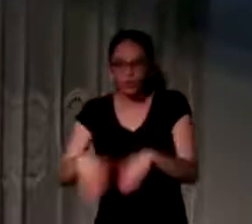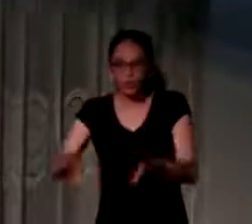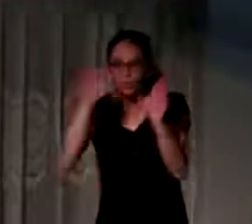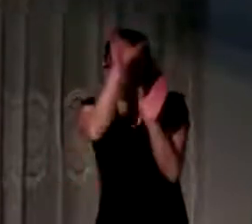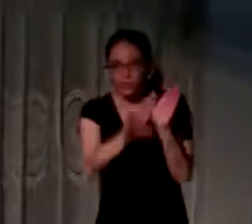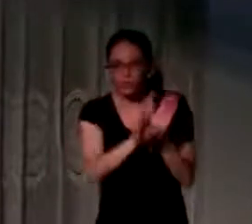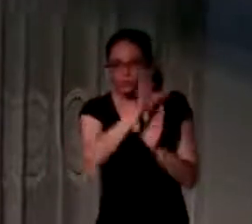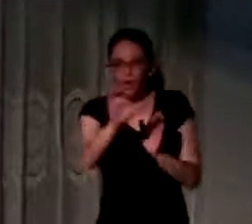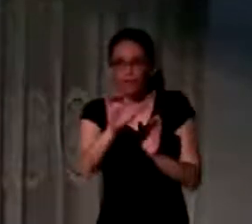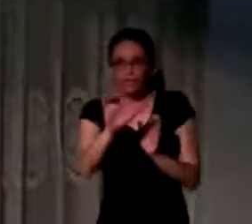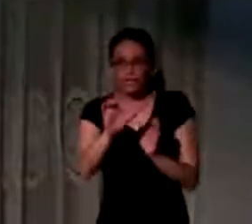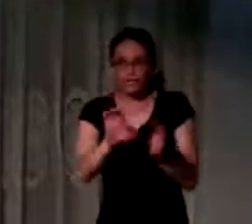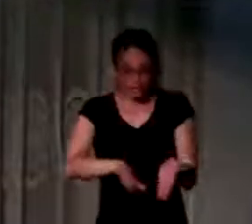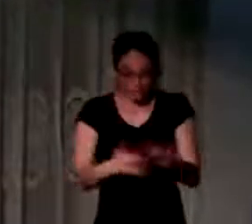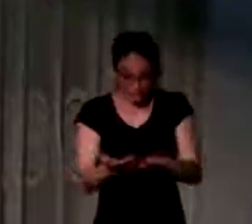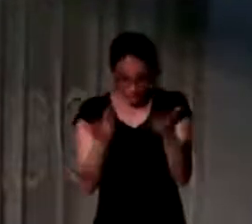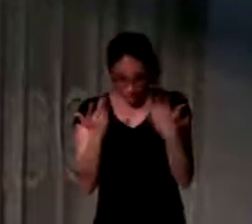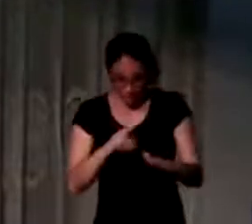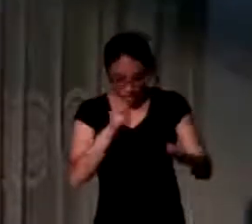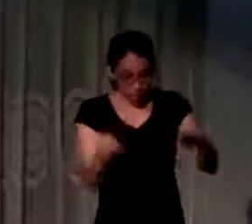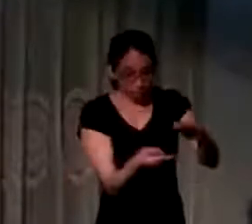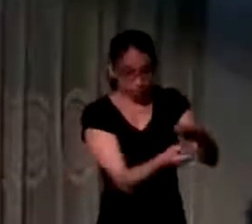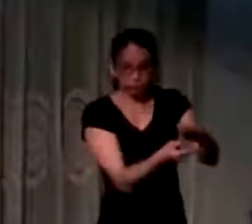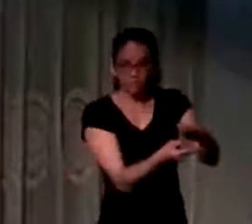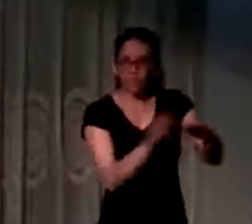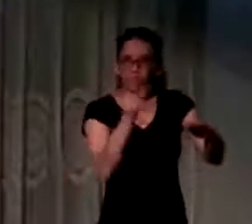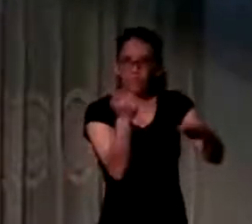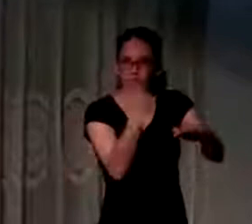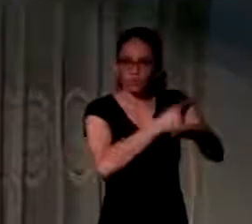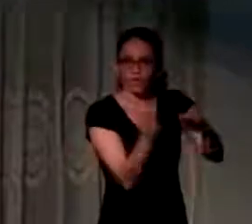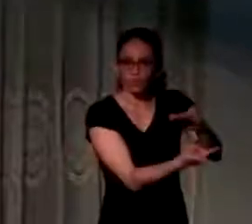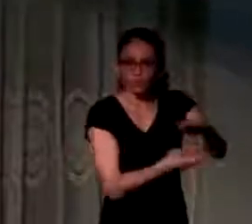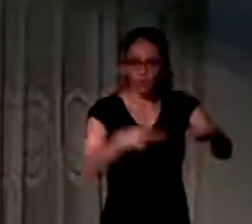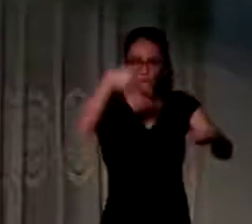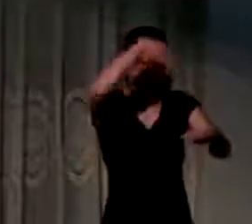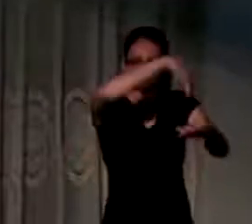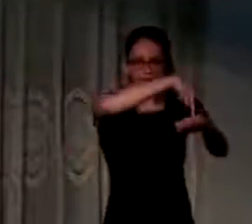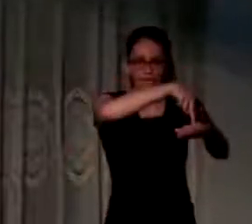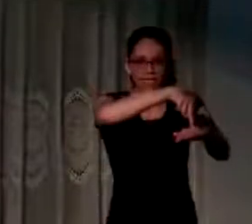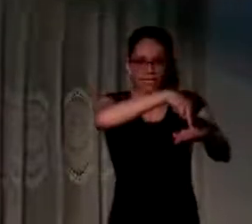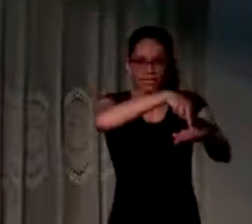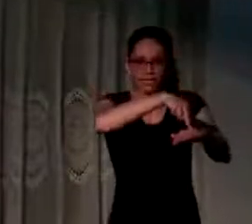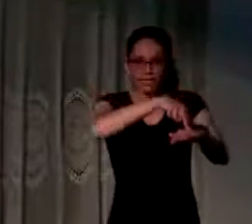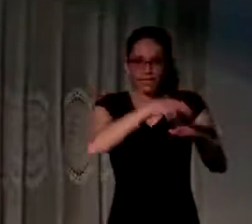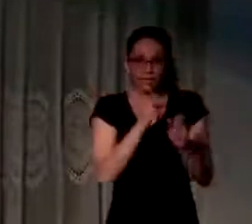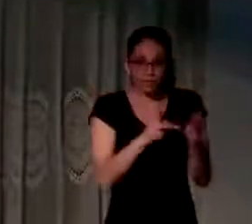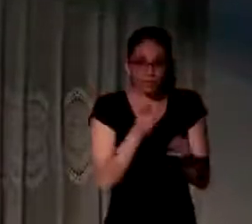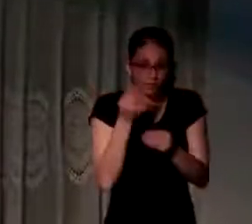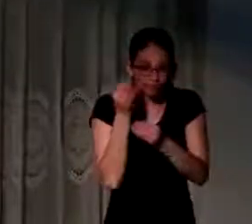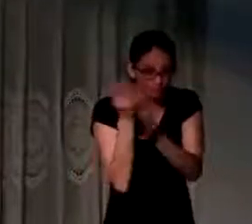be raised on the third day. That way you'll know it's the right Messiah.